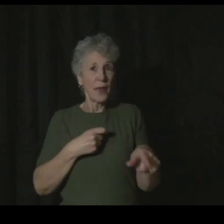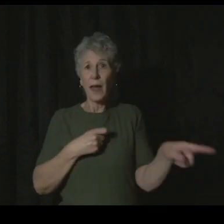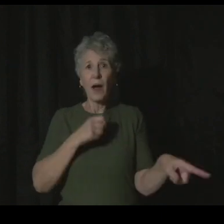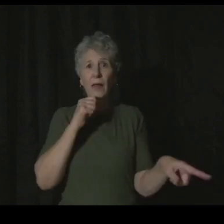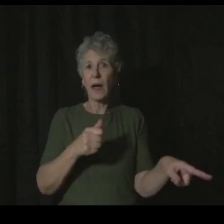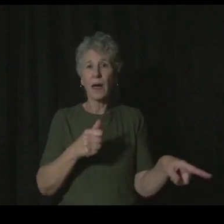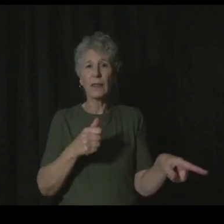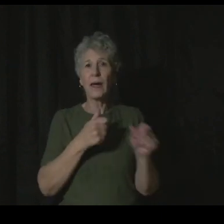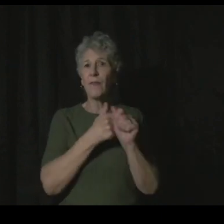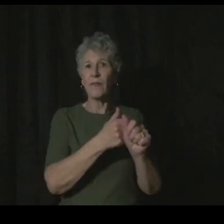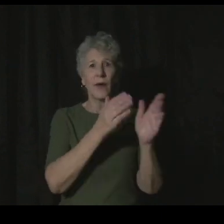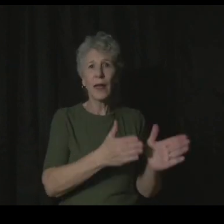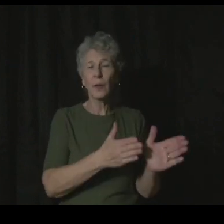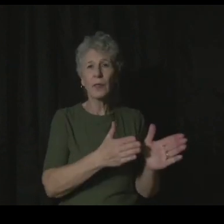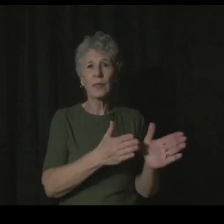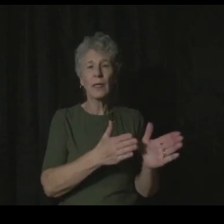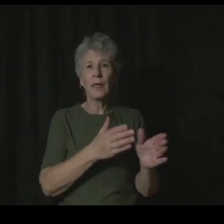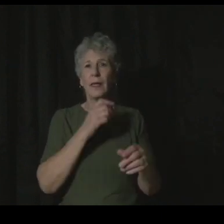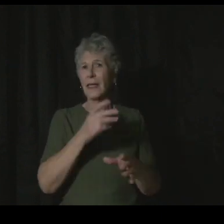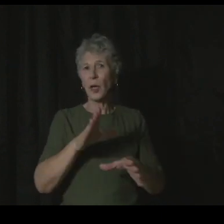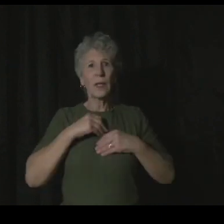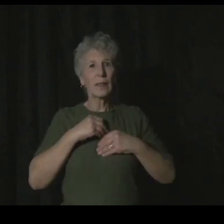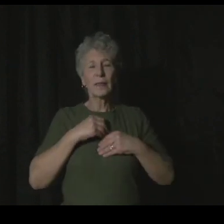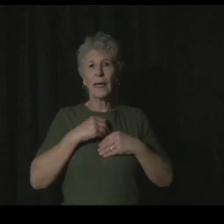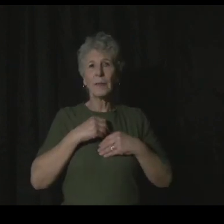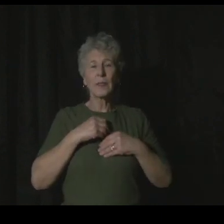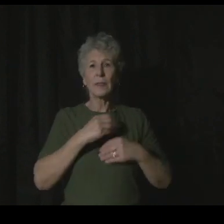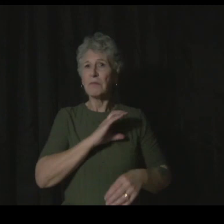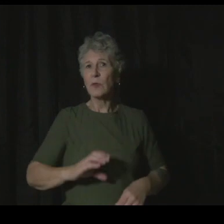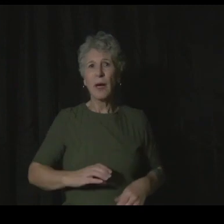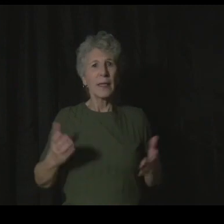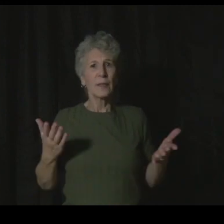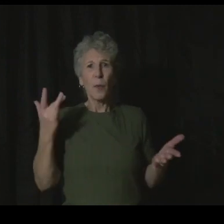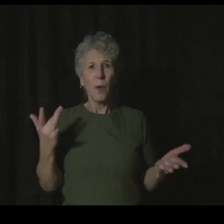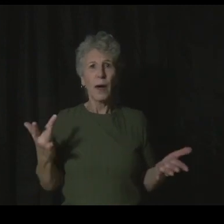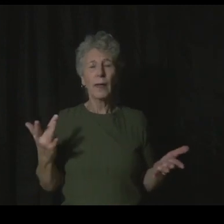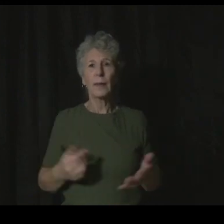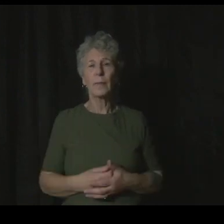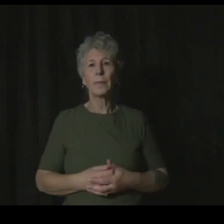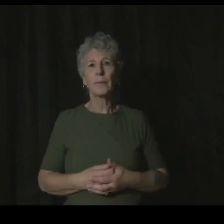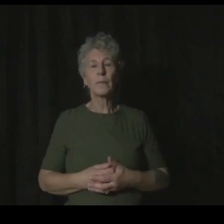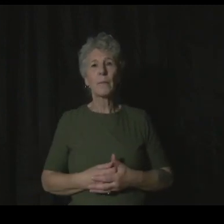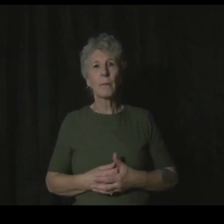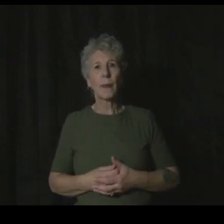not presently believing. Why is it that the majority of the Jews do not believe in the scripture's